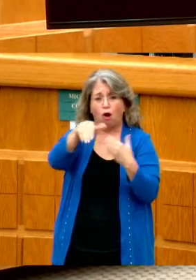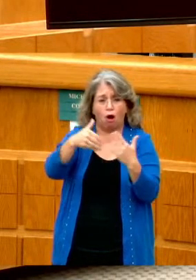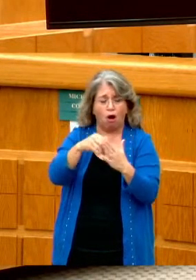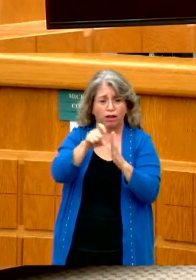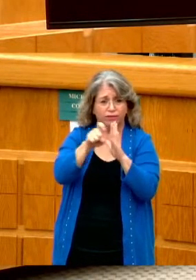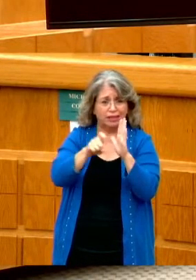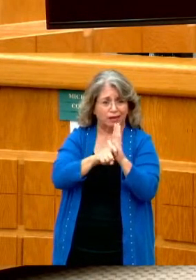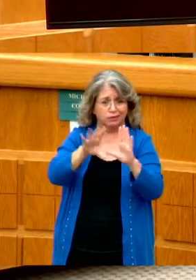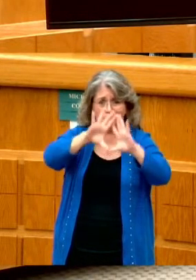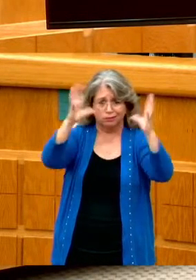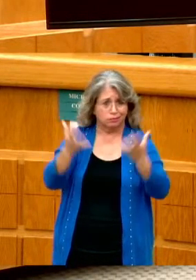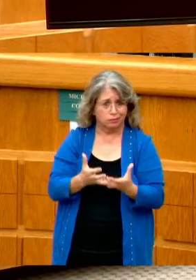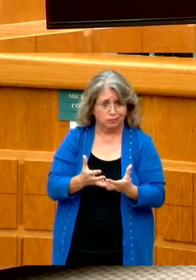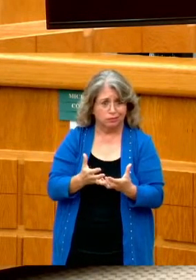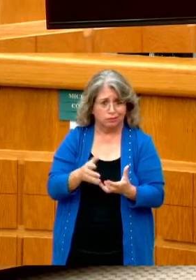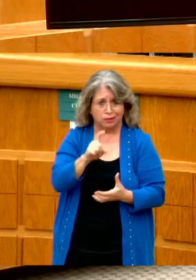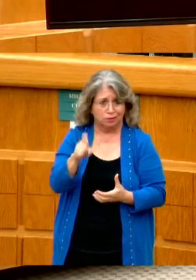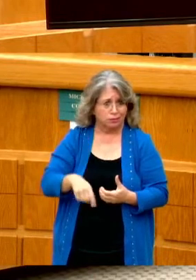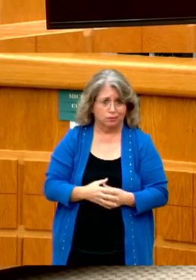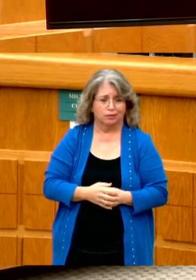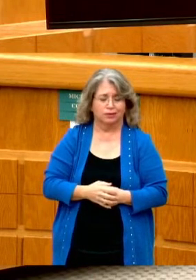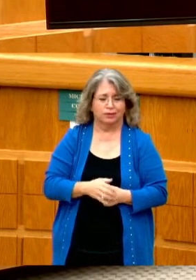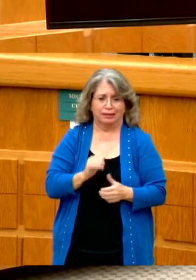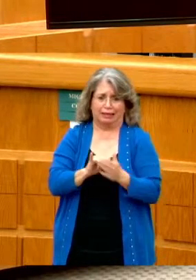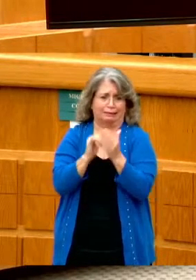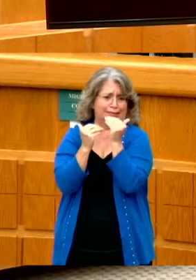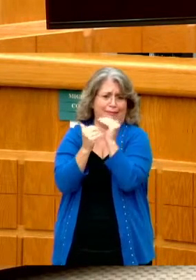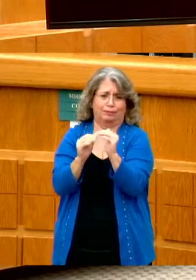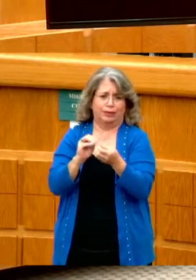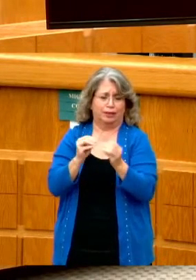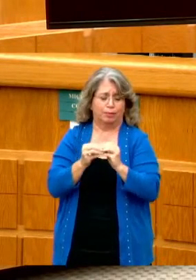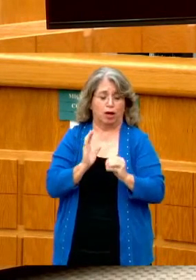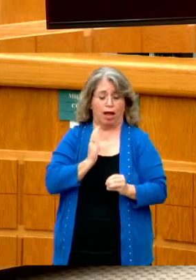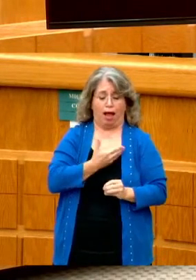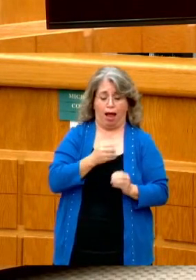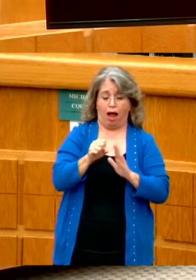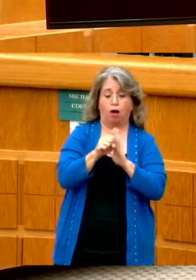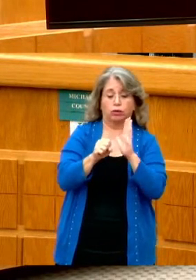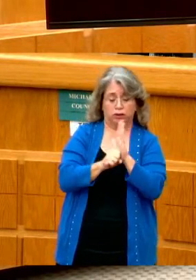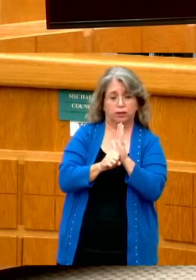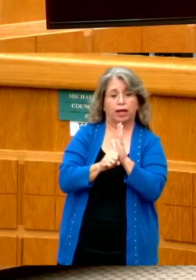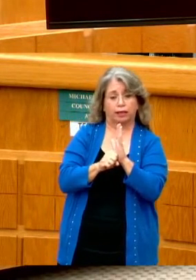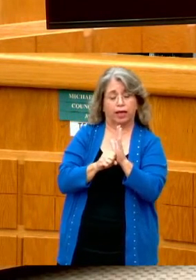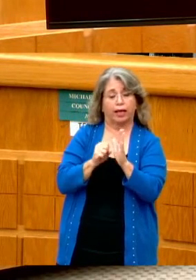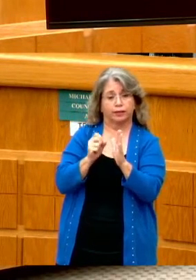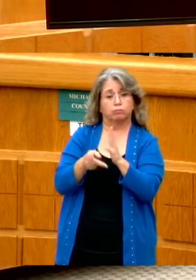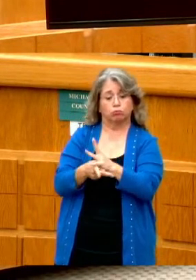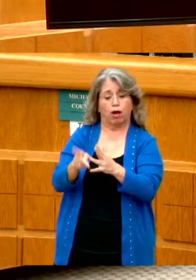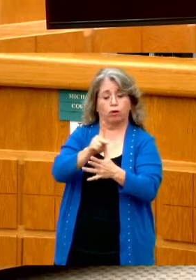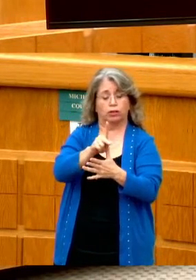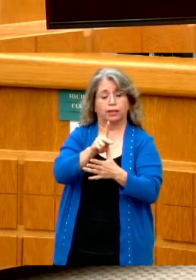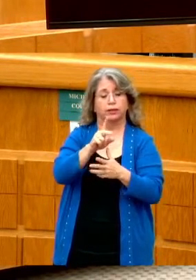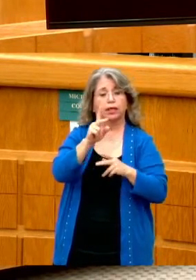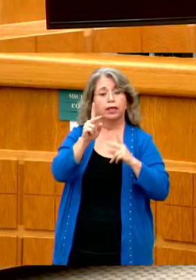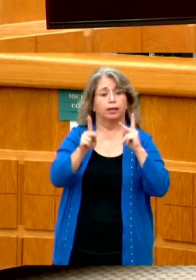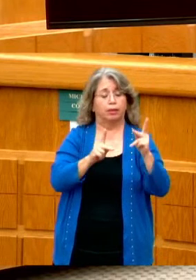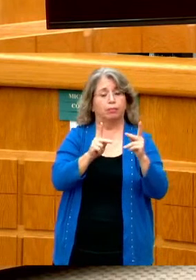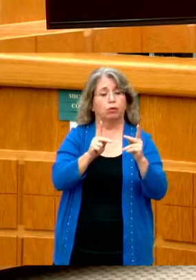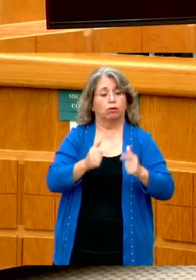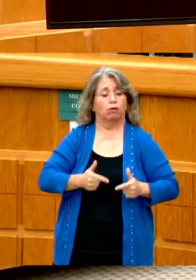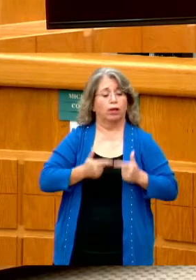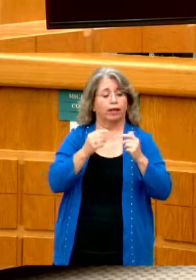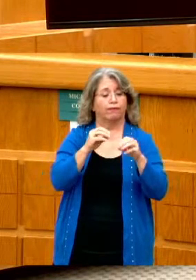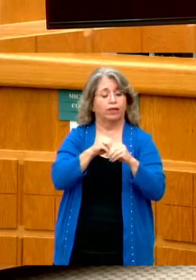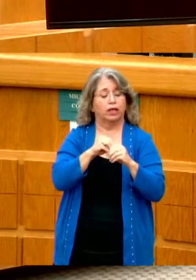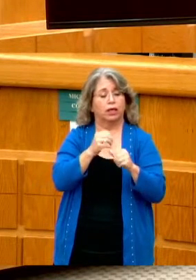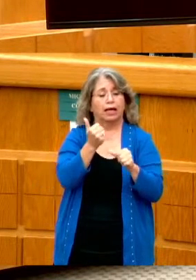state population. And our state correctly has prioritized our assisted living centers, those living at risk, to